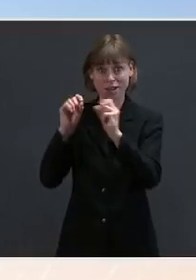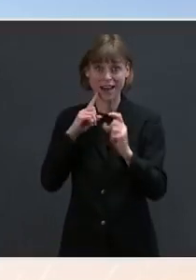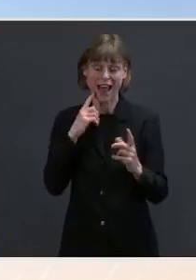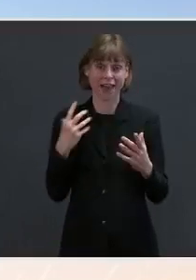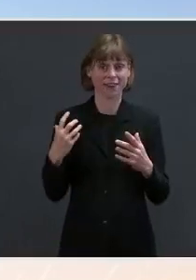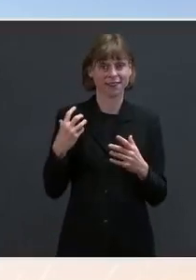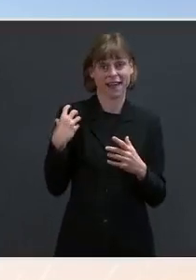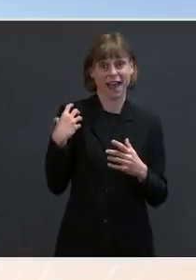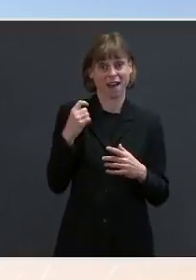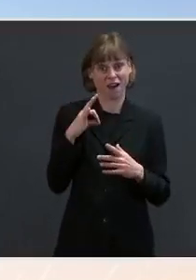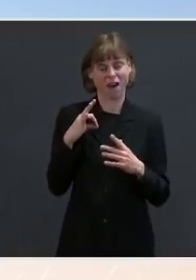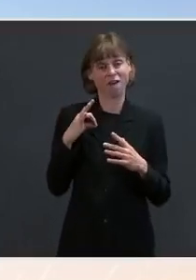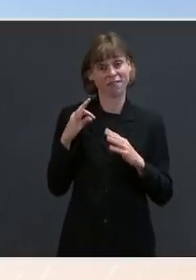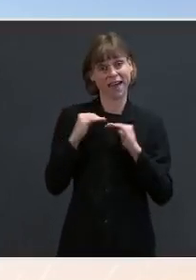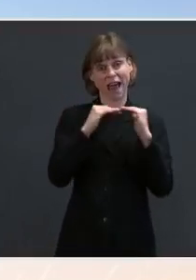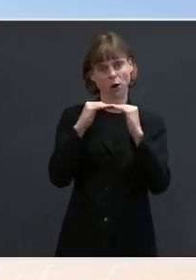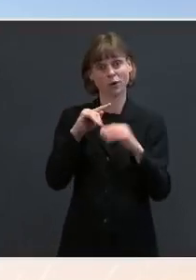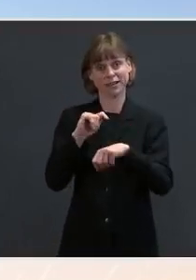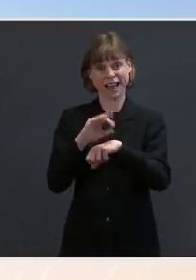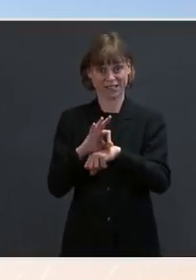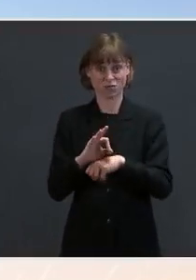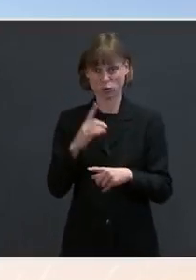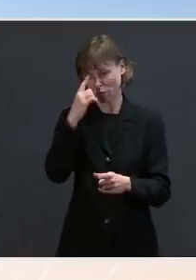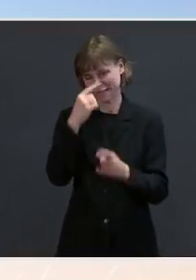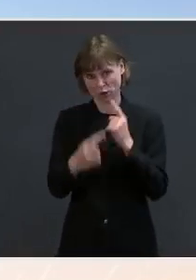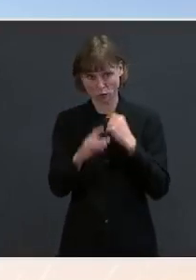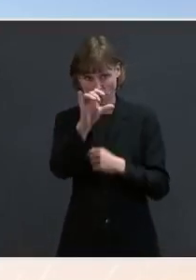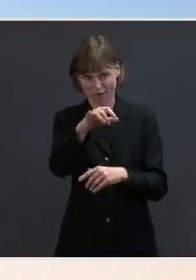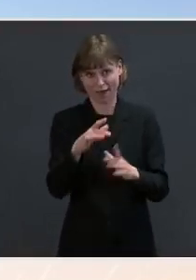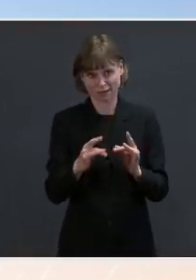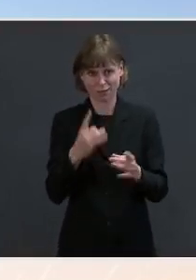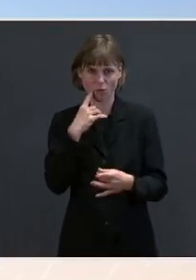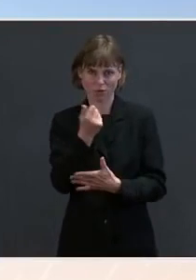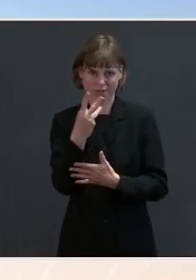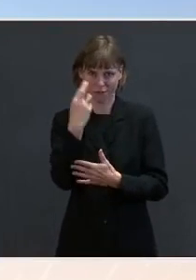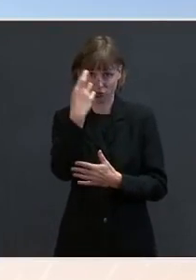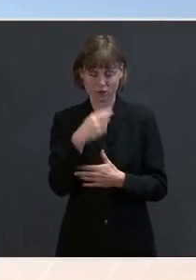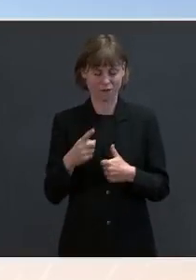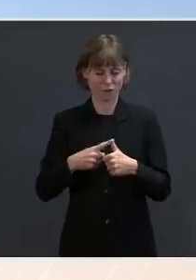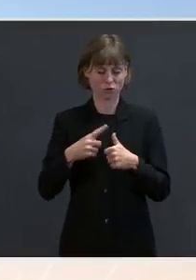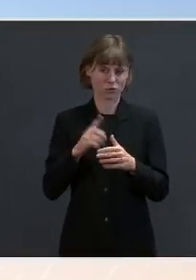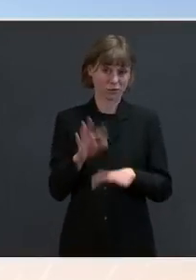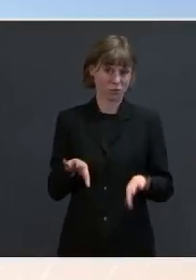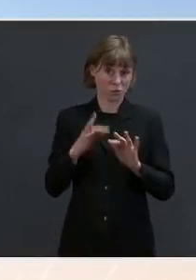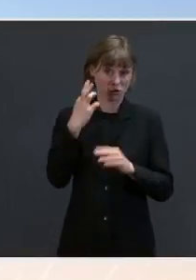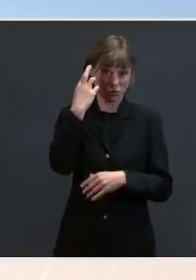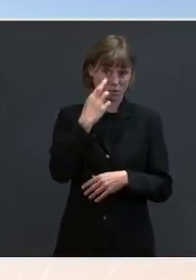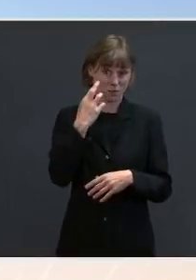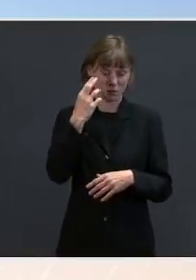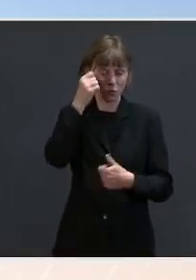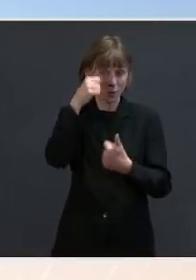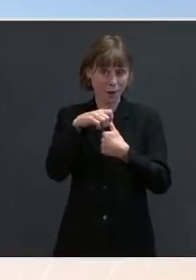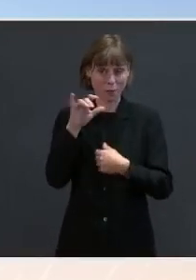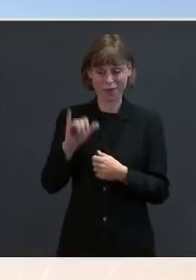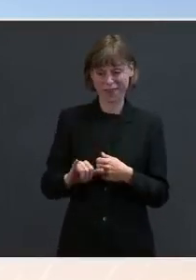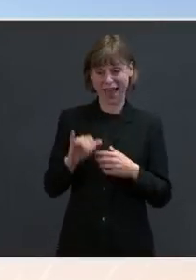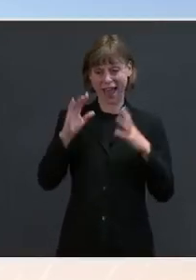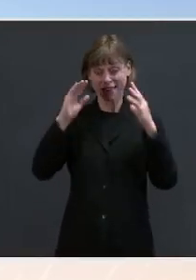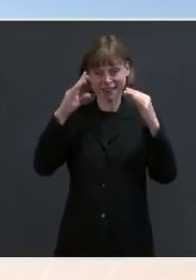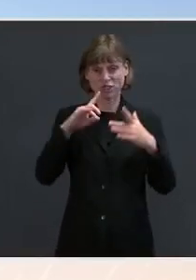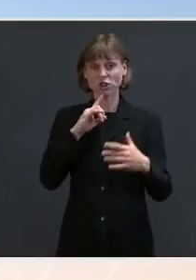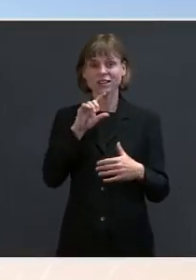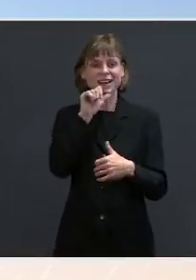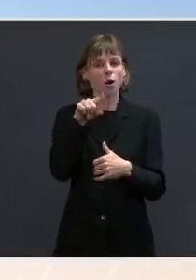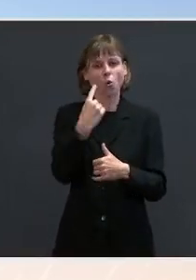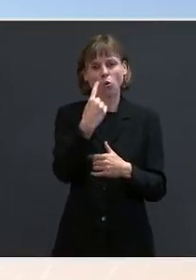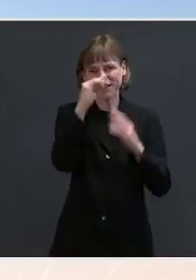and our health and medical team for a couple of reasons. One is it's critical to remember that the program is beyond teachers. It includes bus drivers,